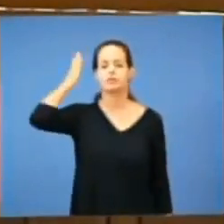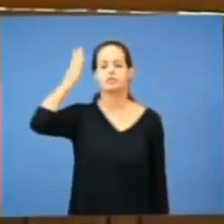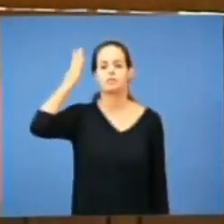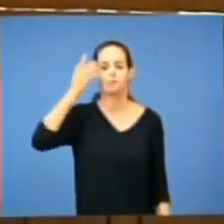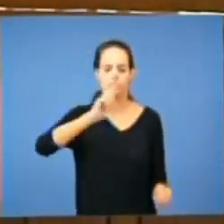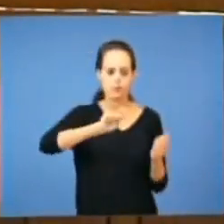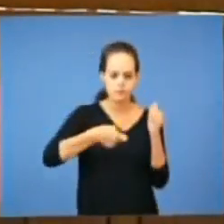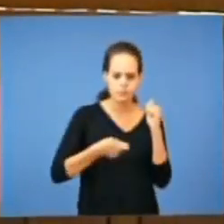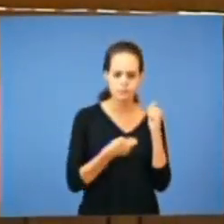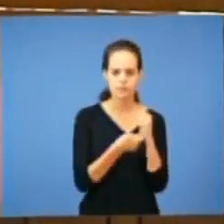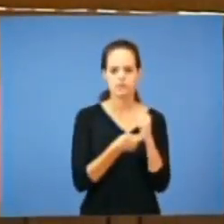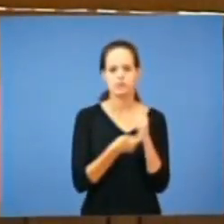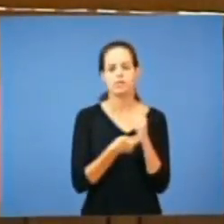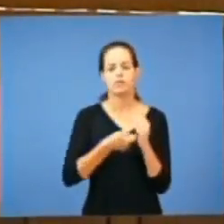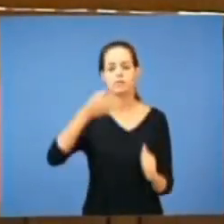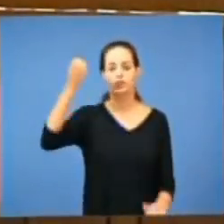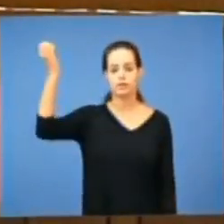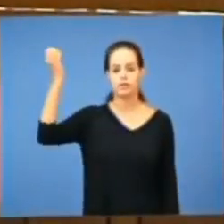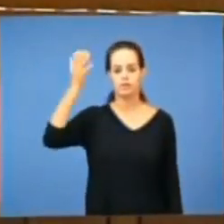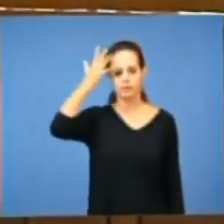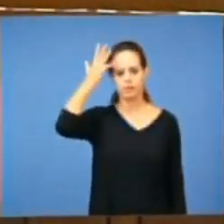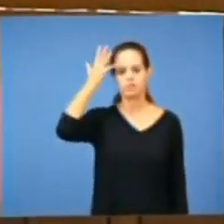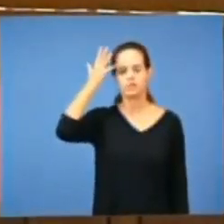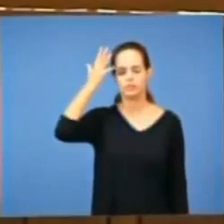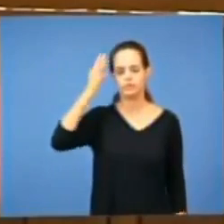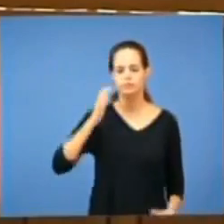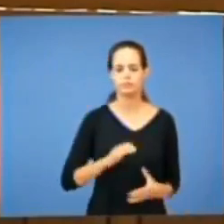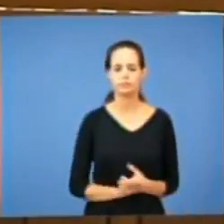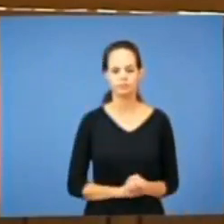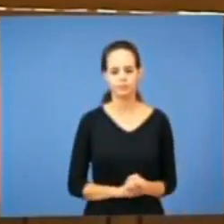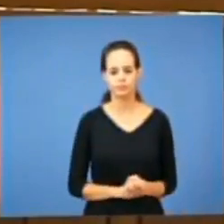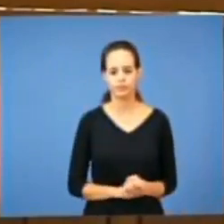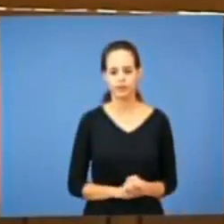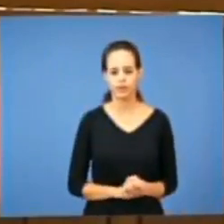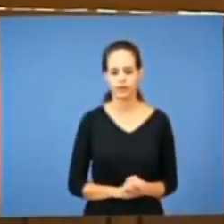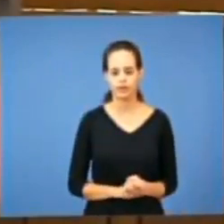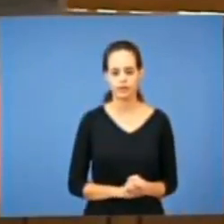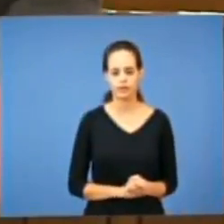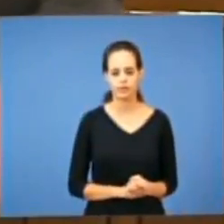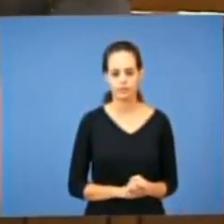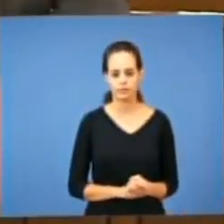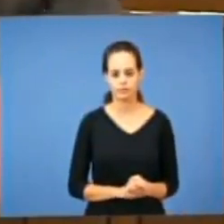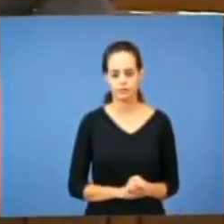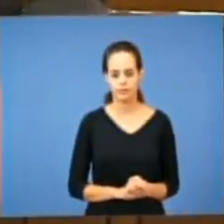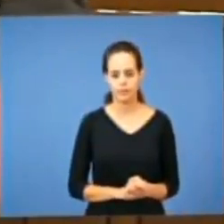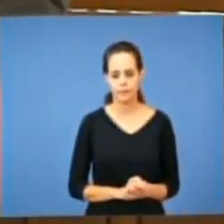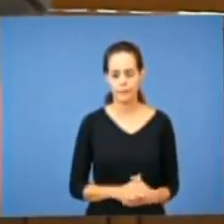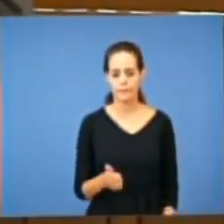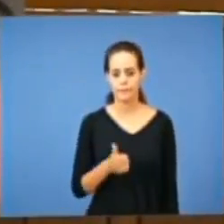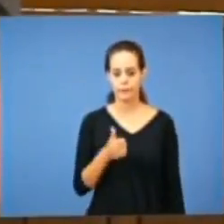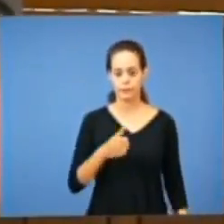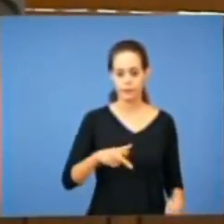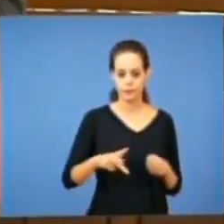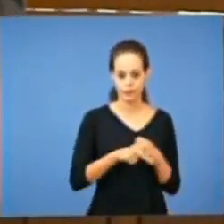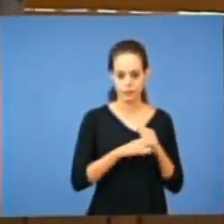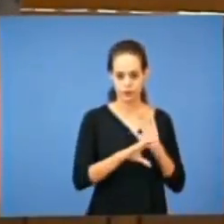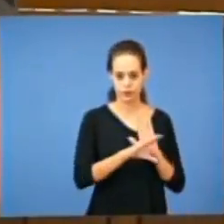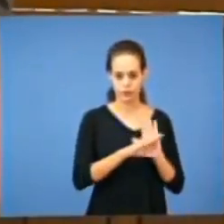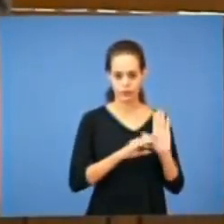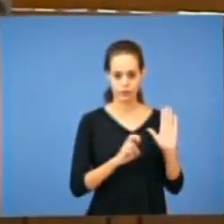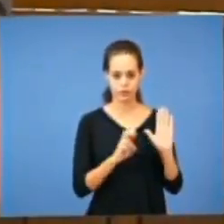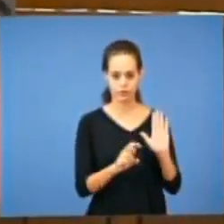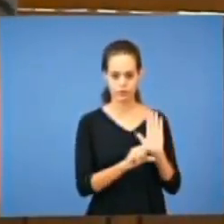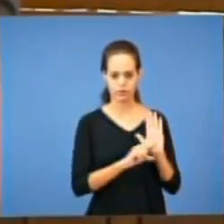of the revelation. And here, to be revealed, is, for example, Peter